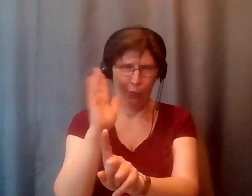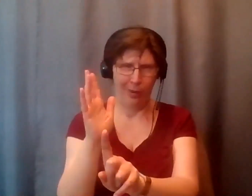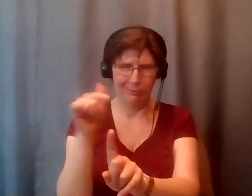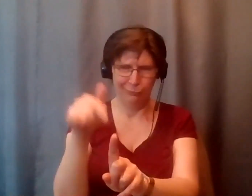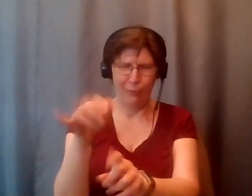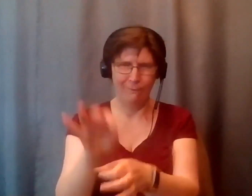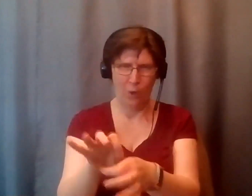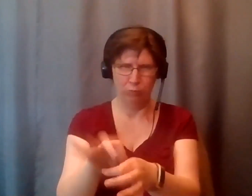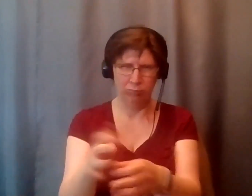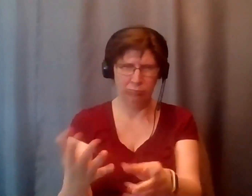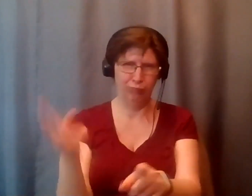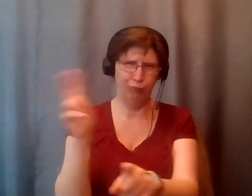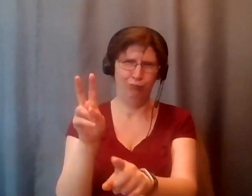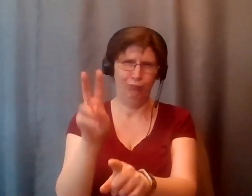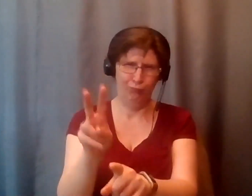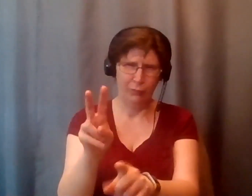It's pretty cool.